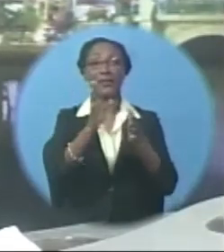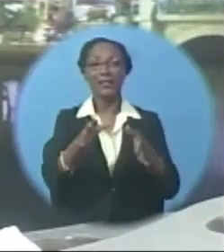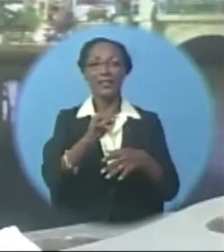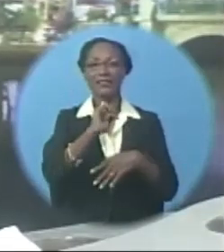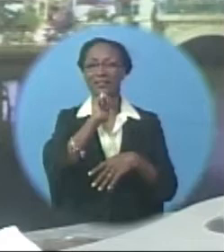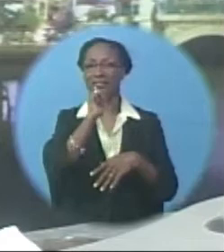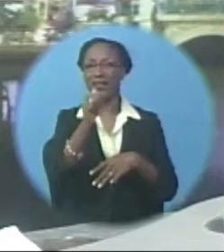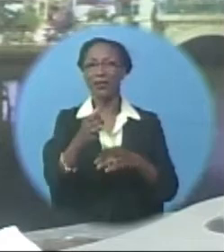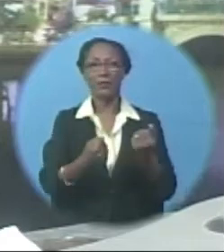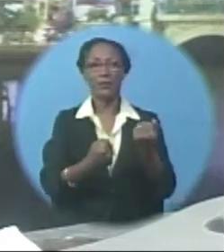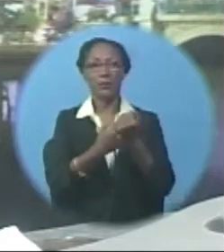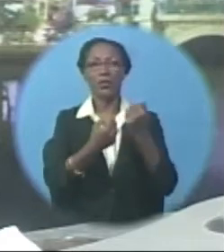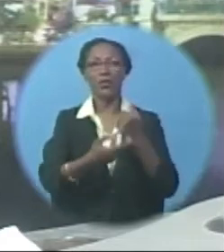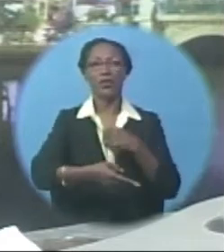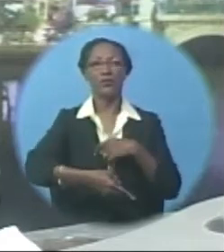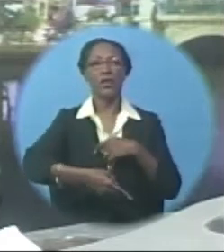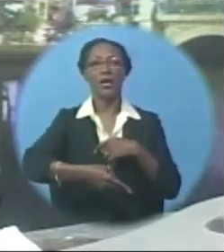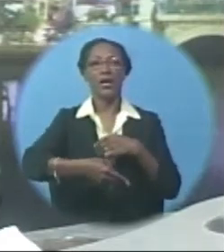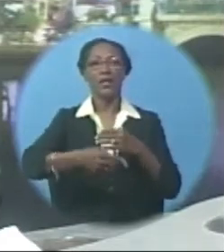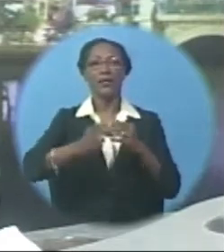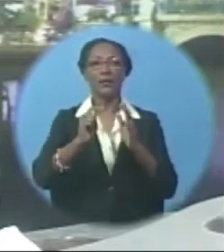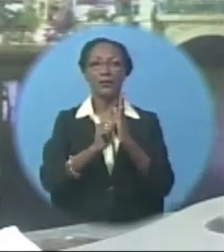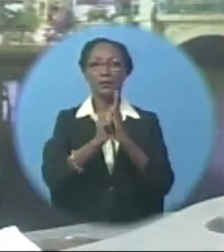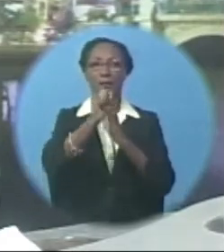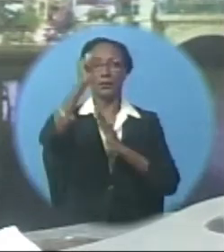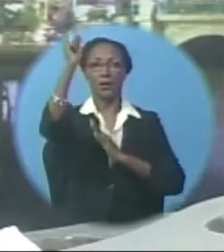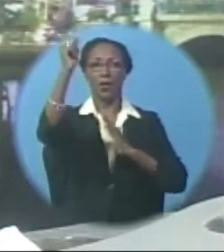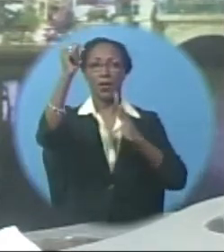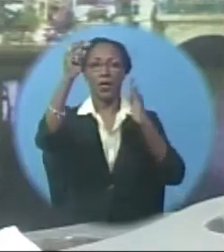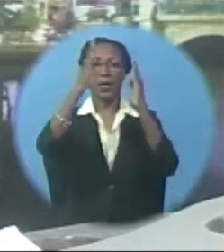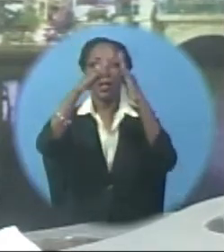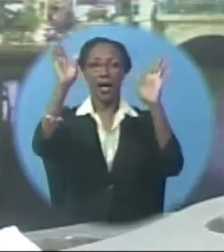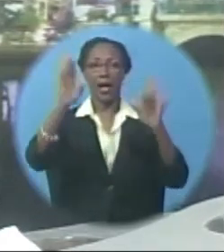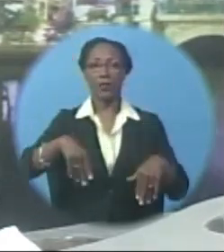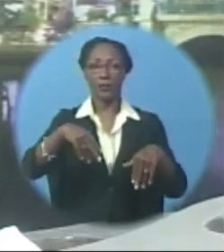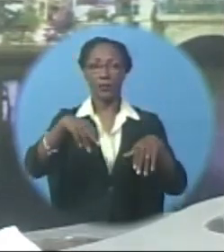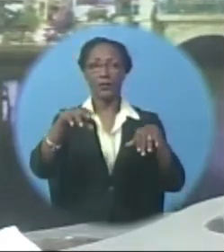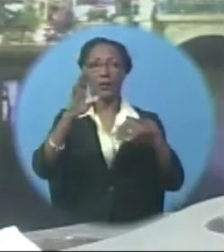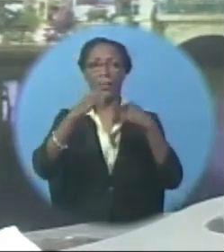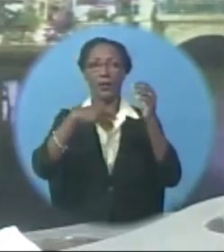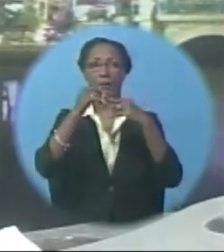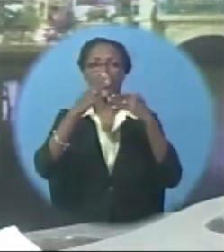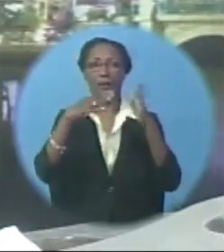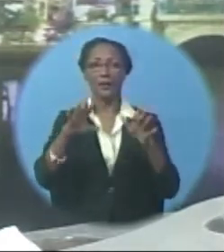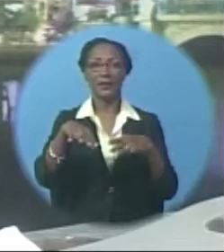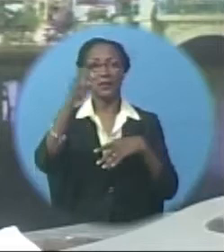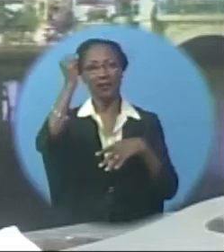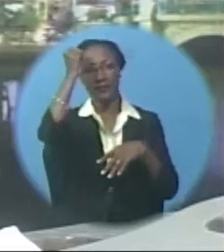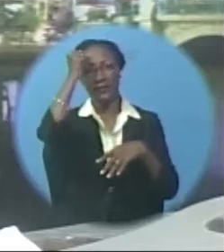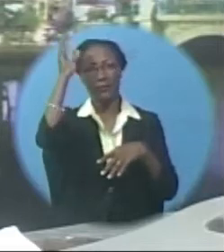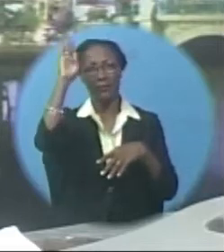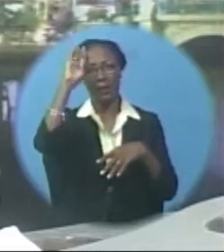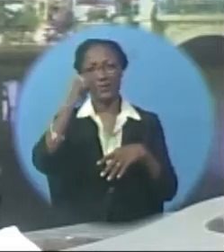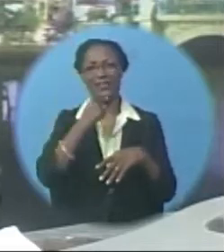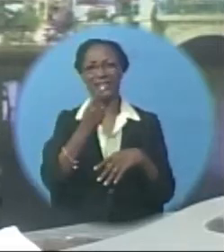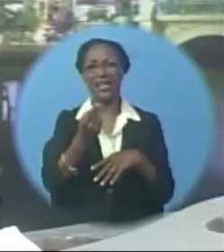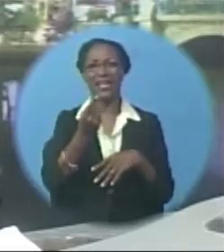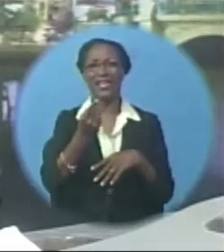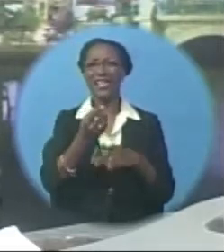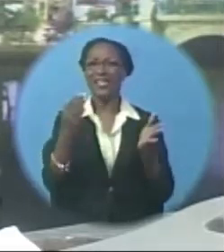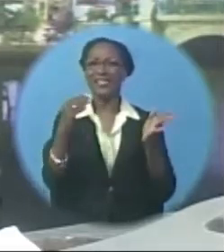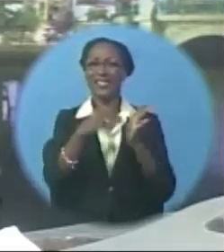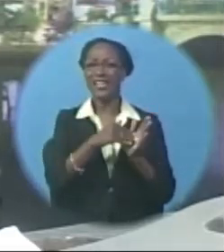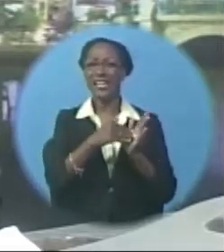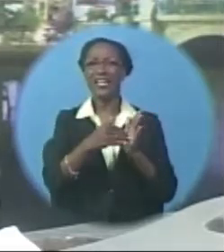favor of high-rise housing units. In fact, Steve Blackett says it goes against what most Barbadians are accustomed to. He